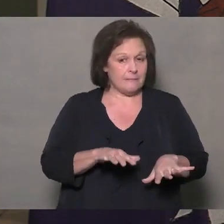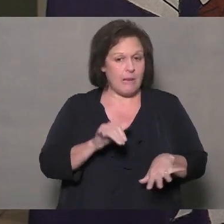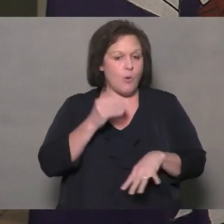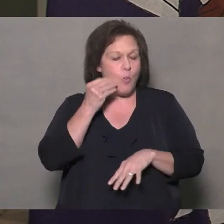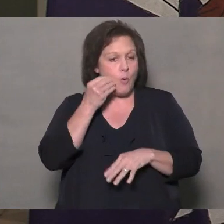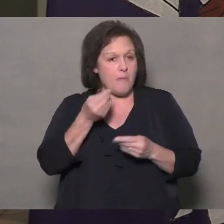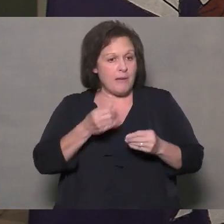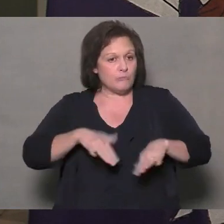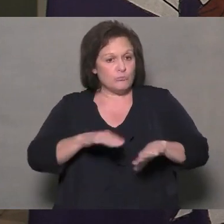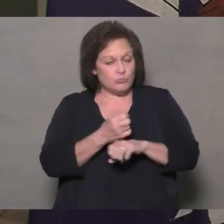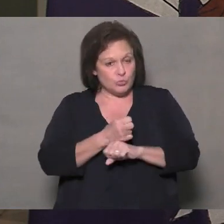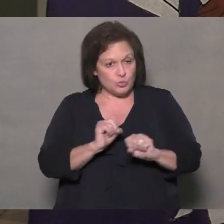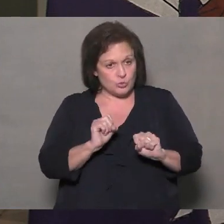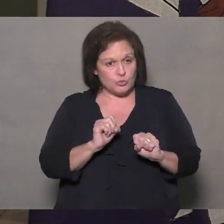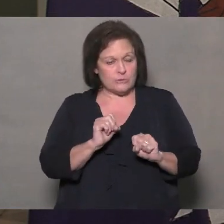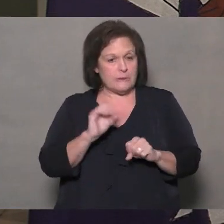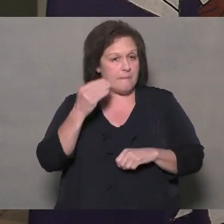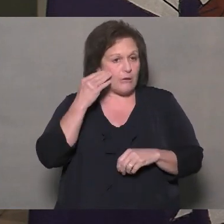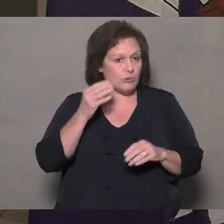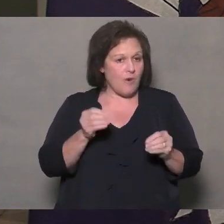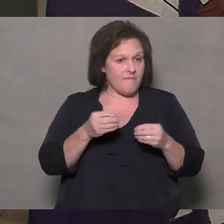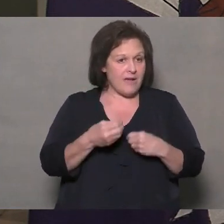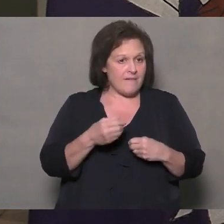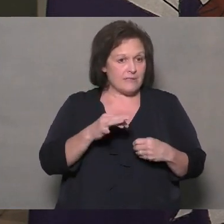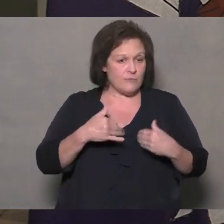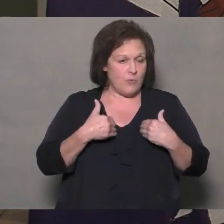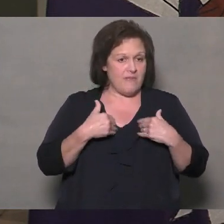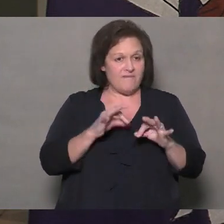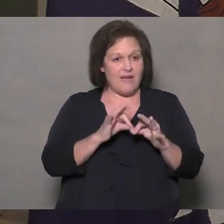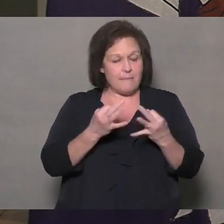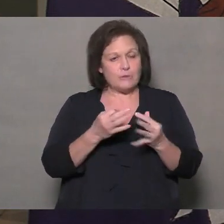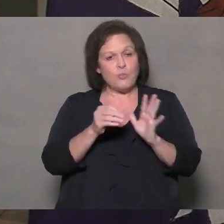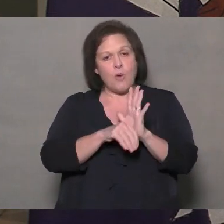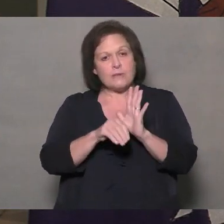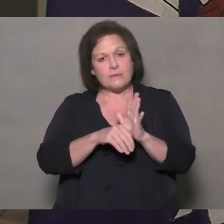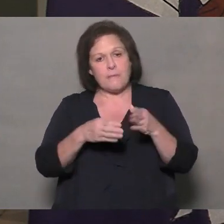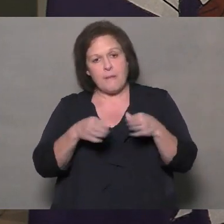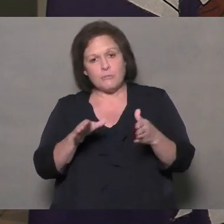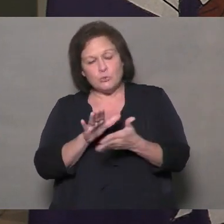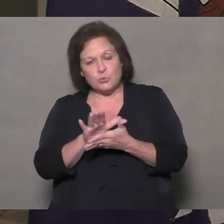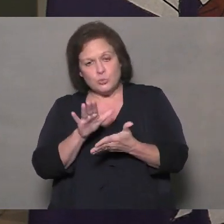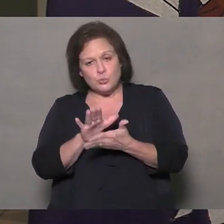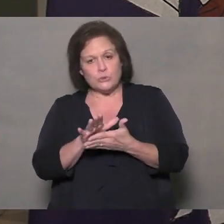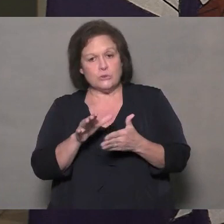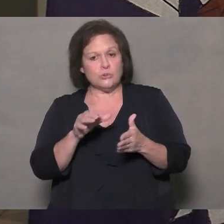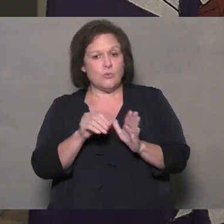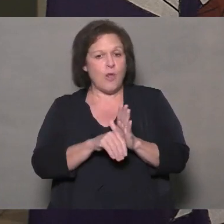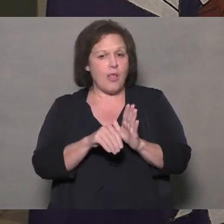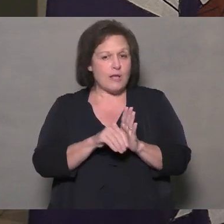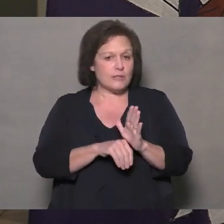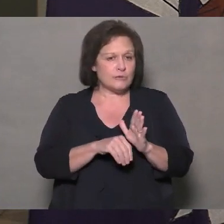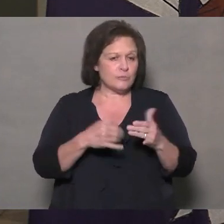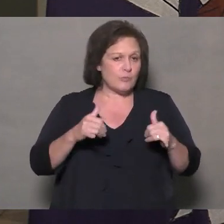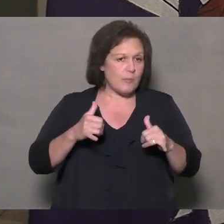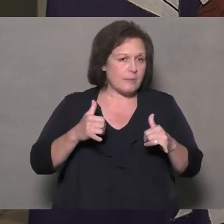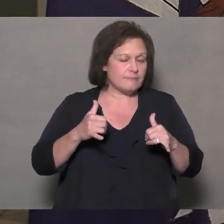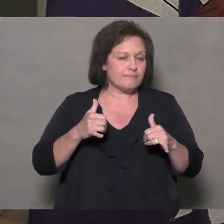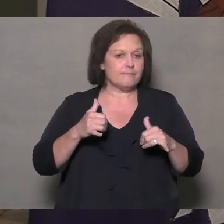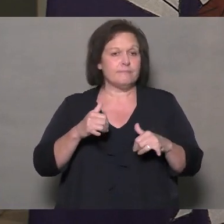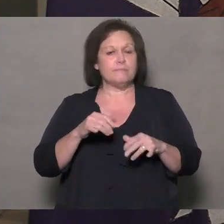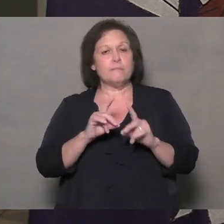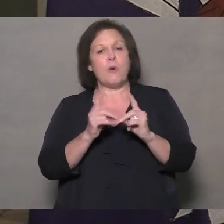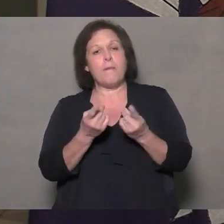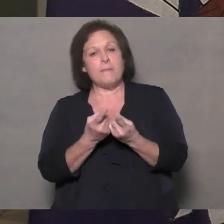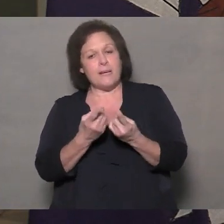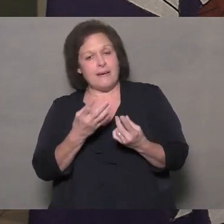Homeland Security, the Mayor's Office of Youth and Families, the New Orleans Public Schools, the New Orleans Recreation Department,